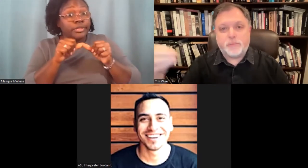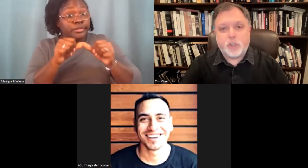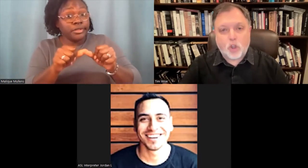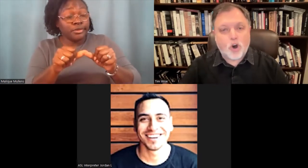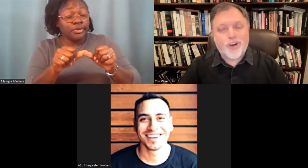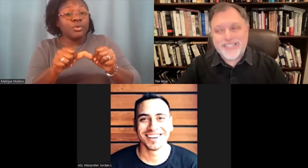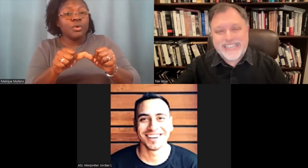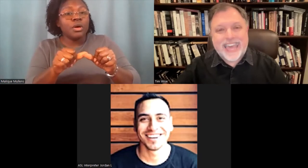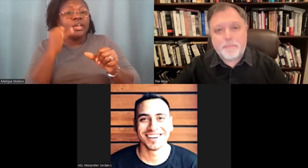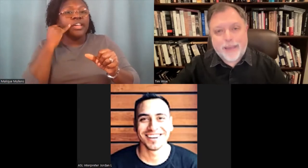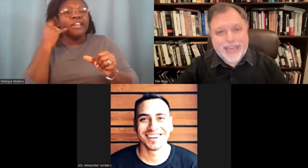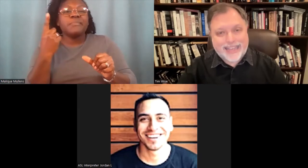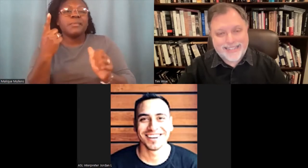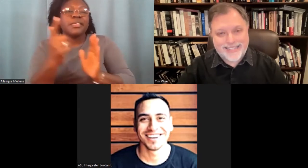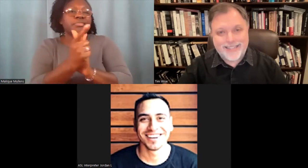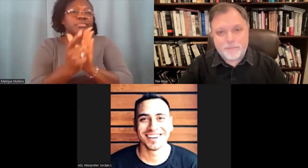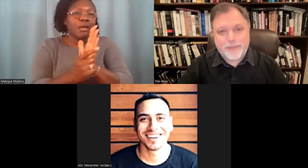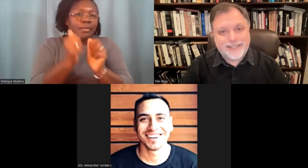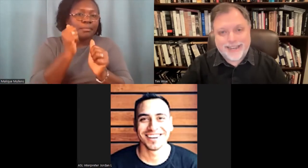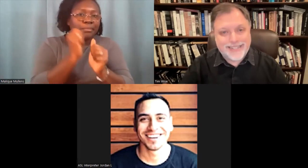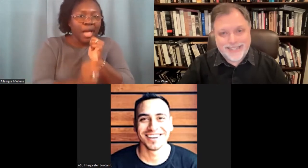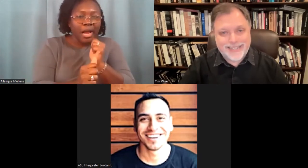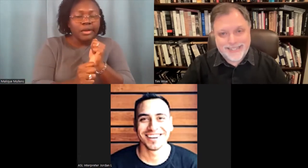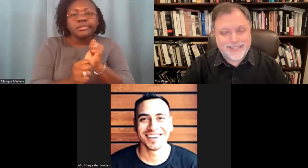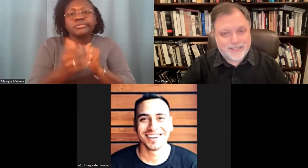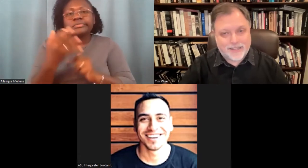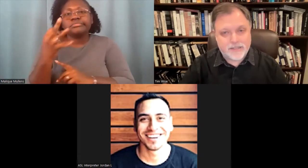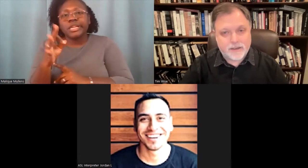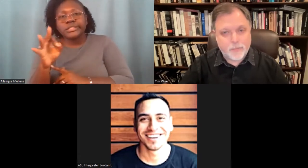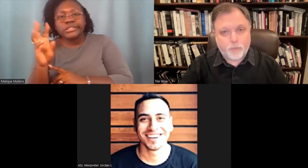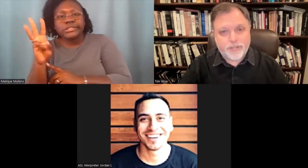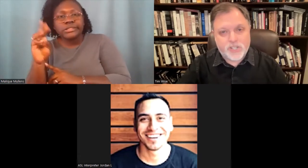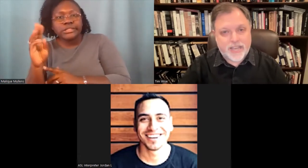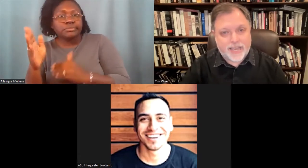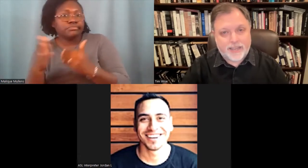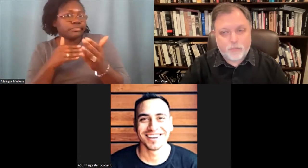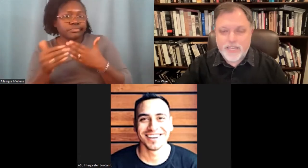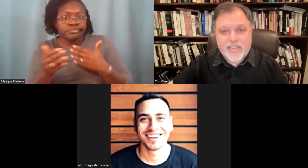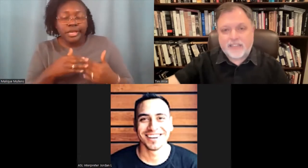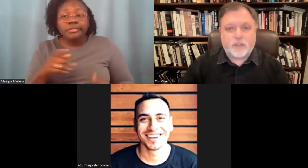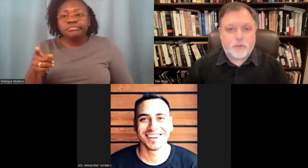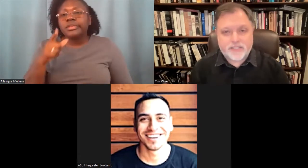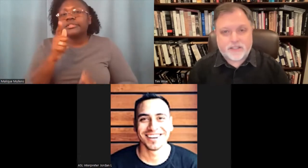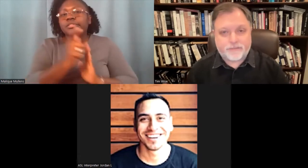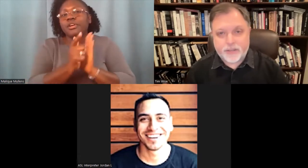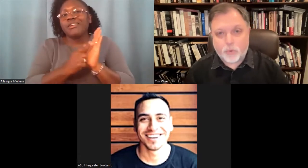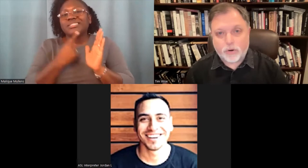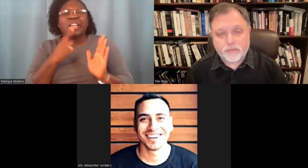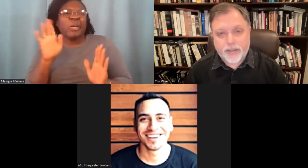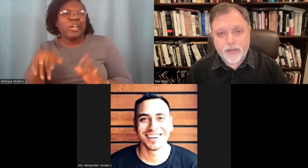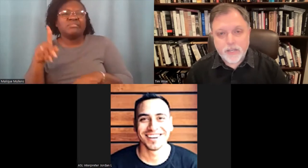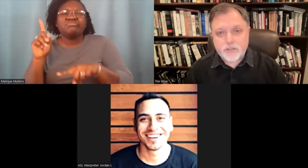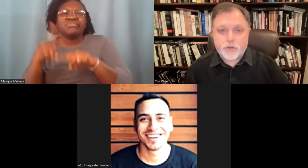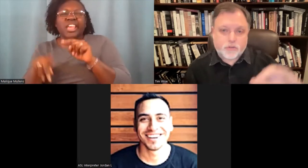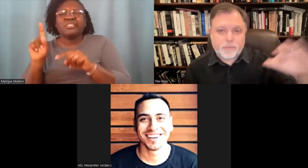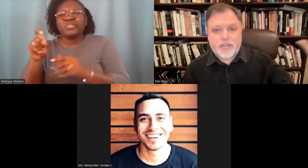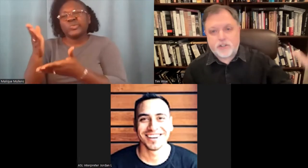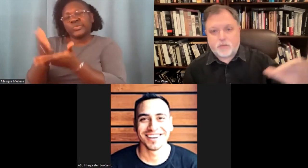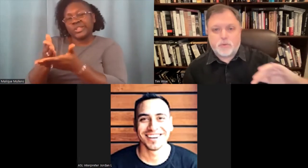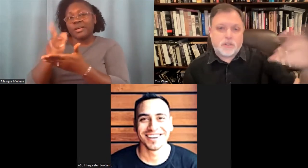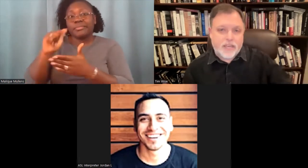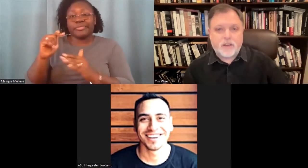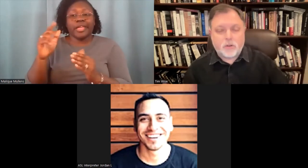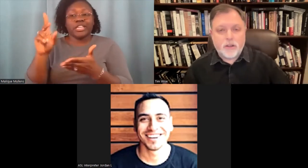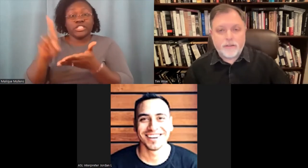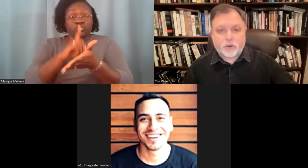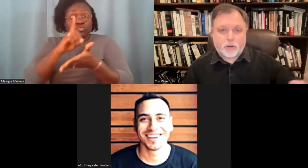because some laws get passed in the mid-1960s, which say, well, you can't do that stuff anymore, right? So discrimination